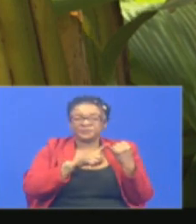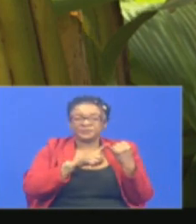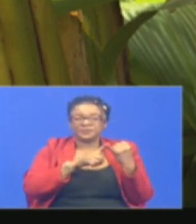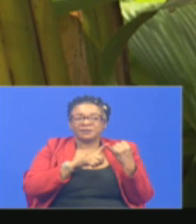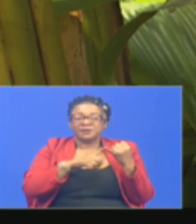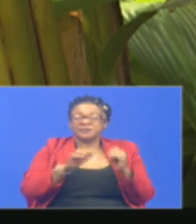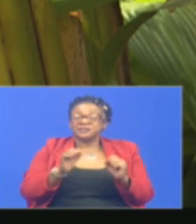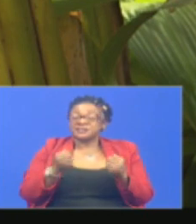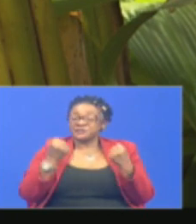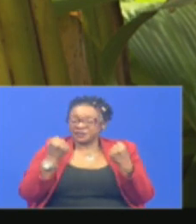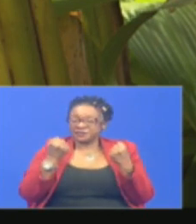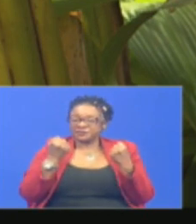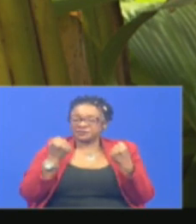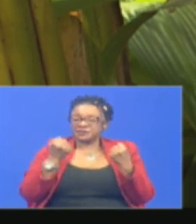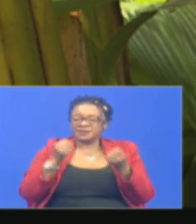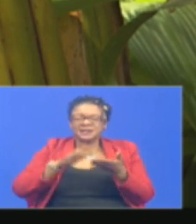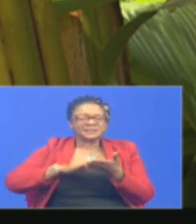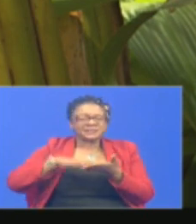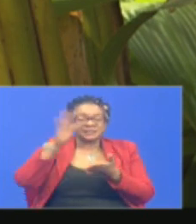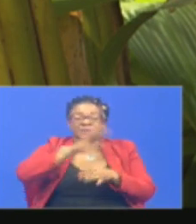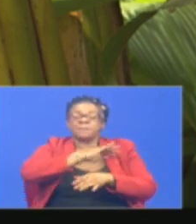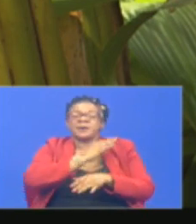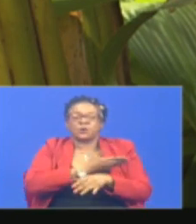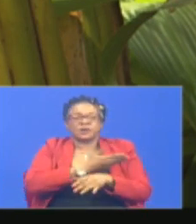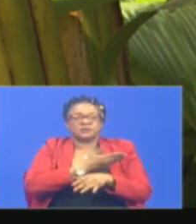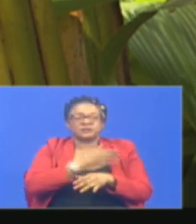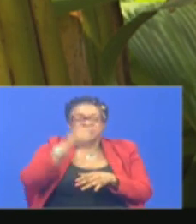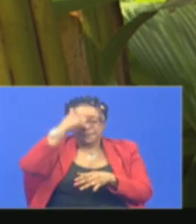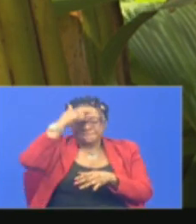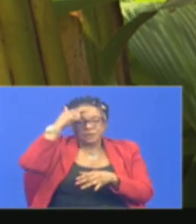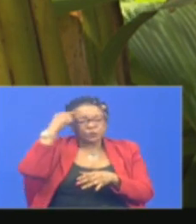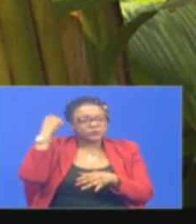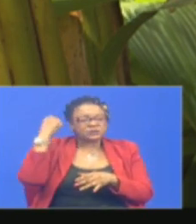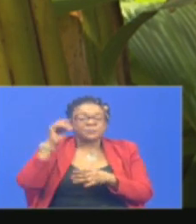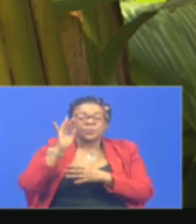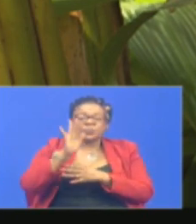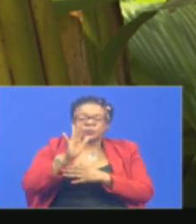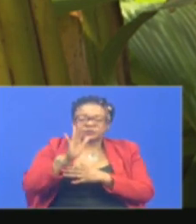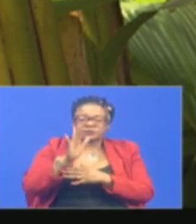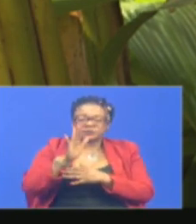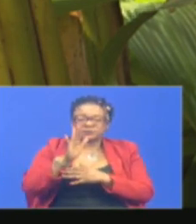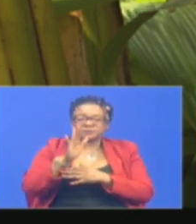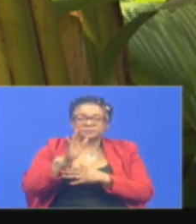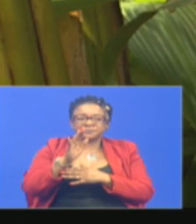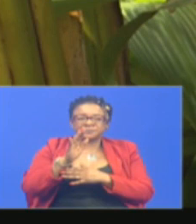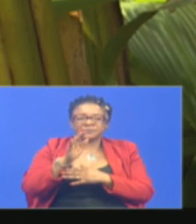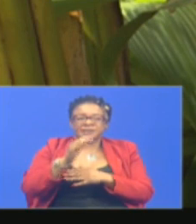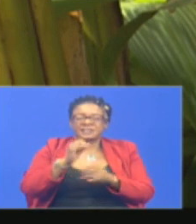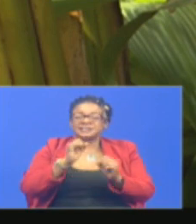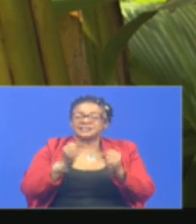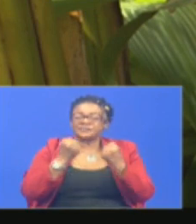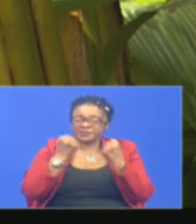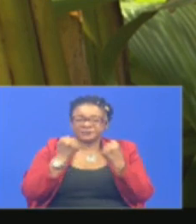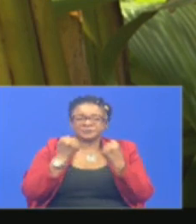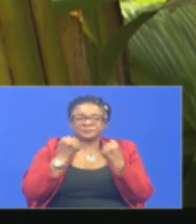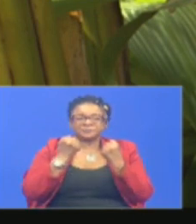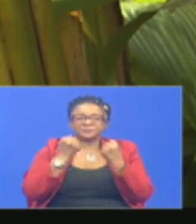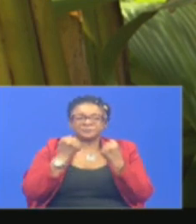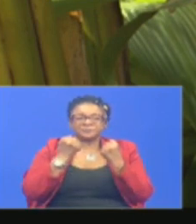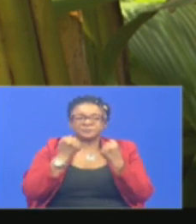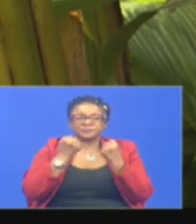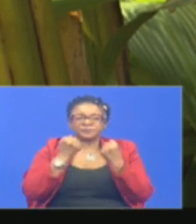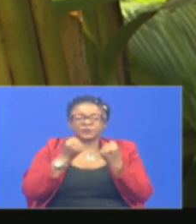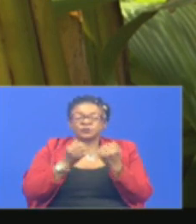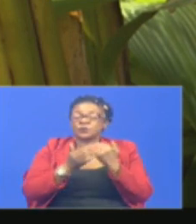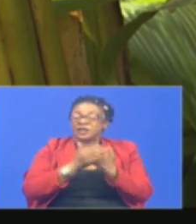against the excesses of power, because those clauses are locked to fetter the